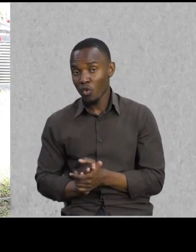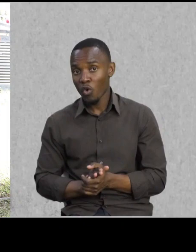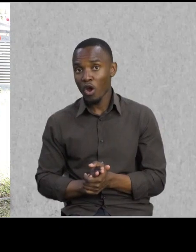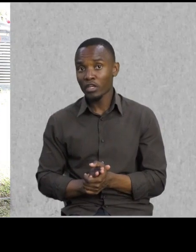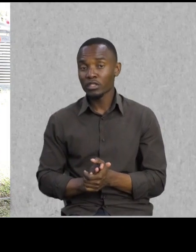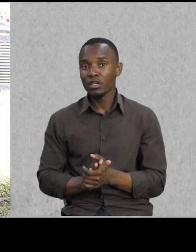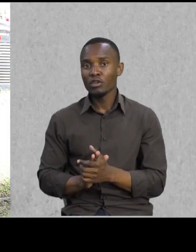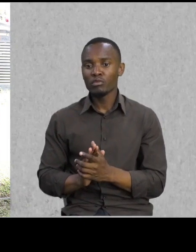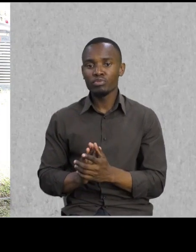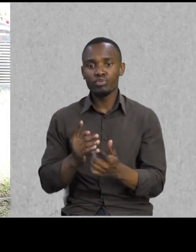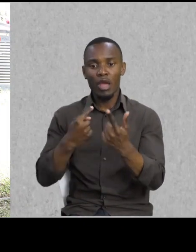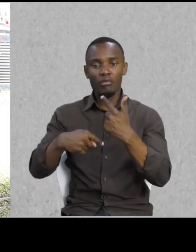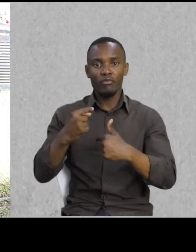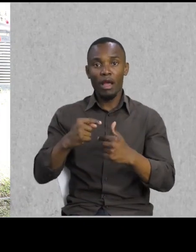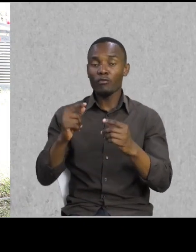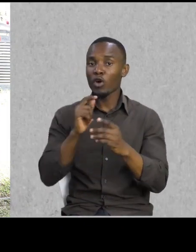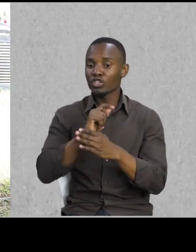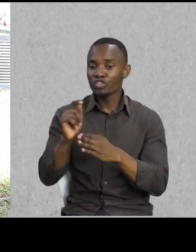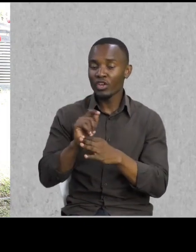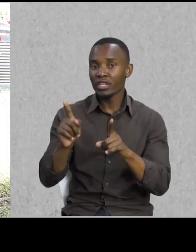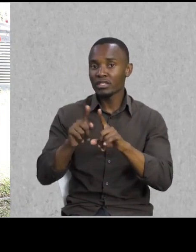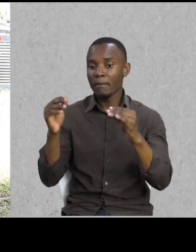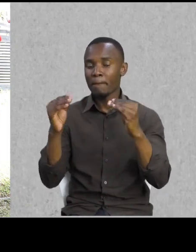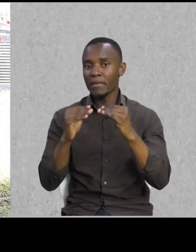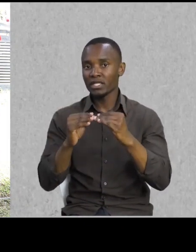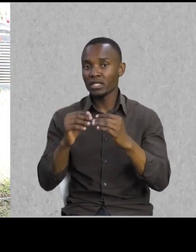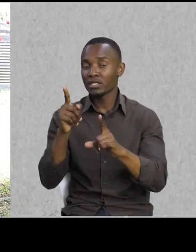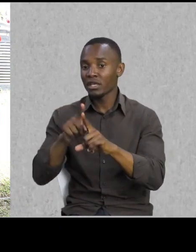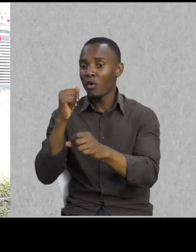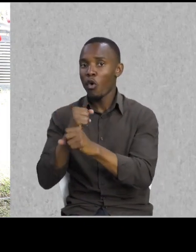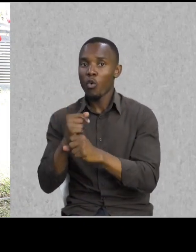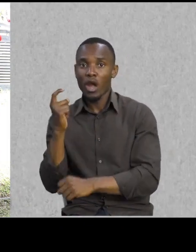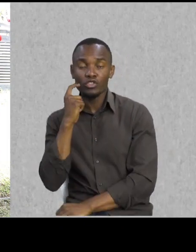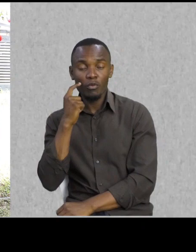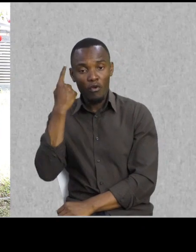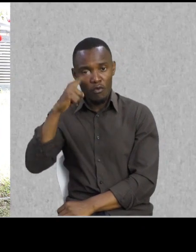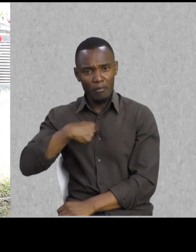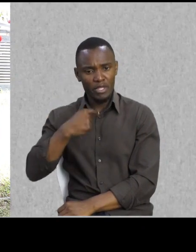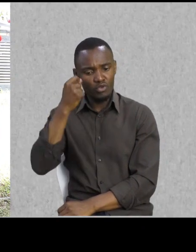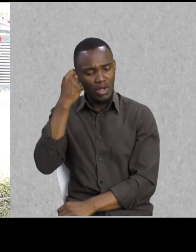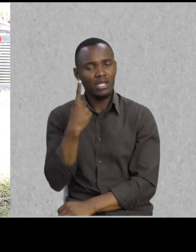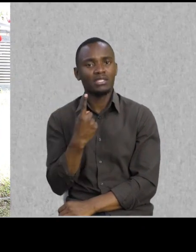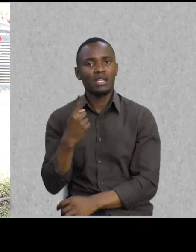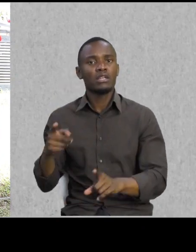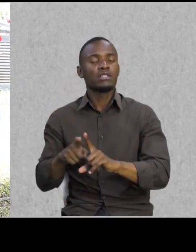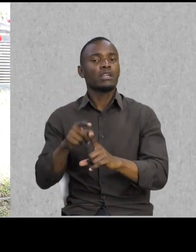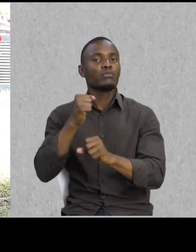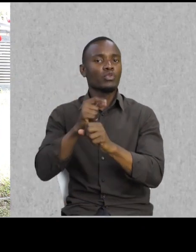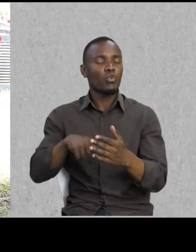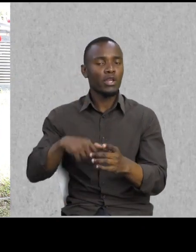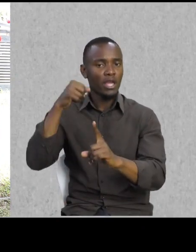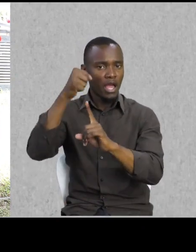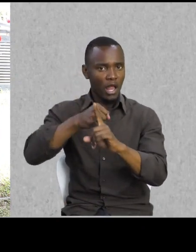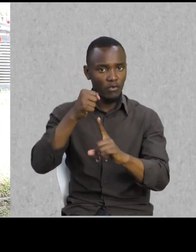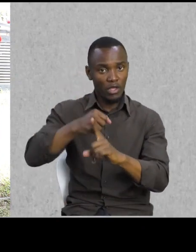even meetings and workshops for me to understand more and stand out and advocate for